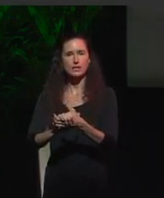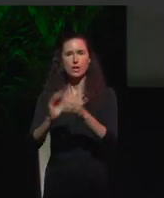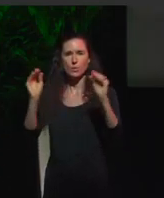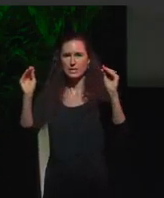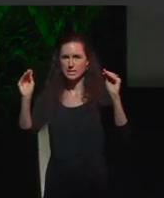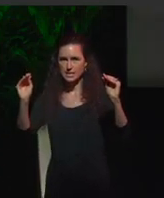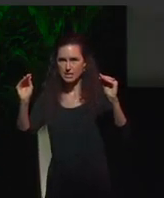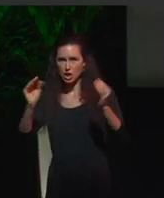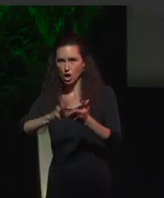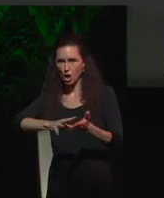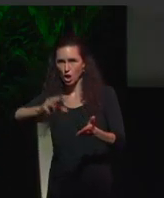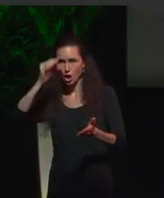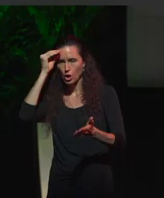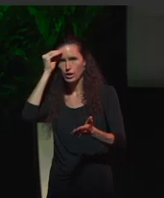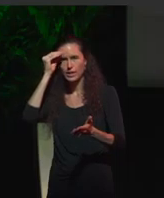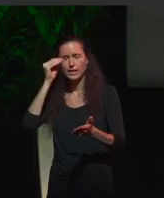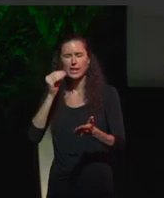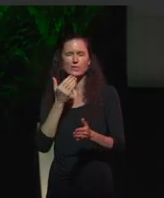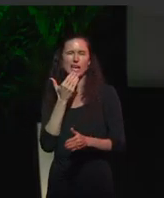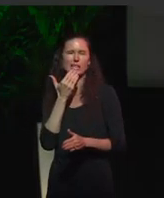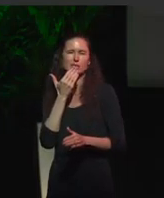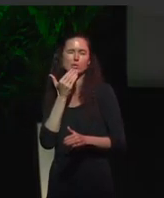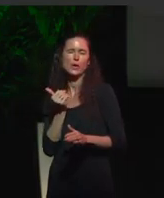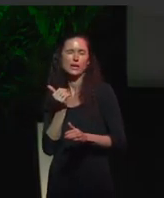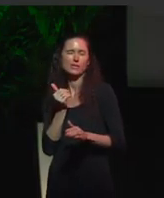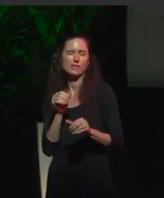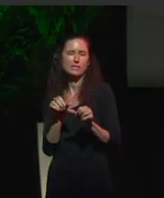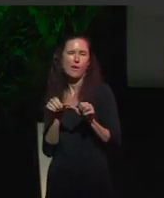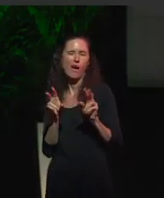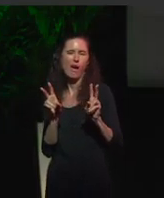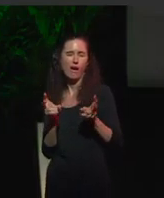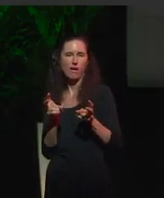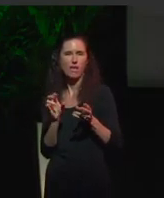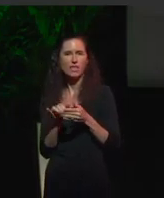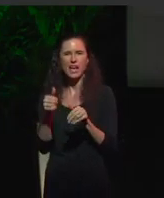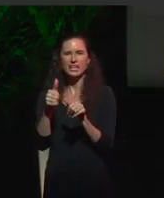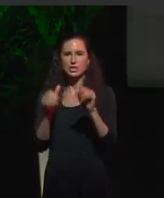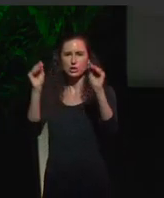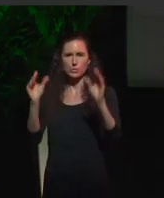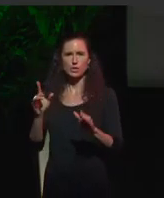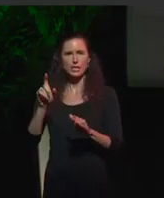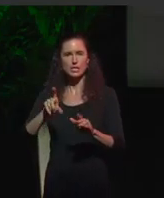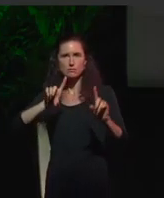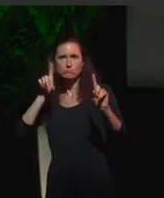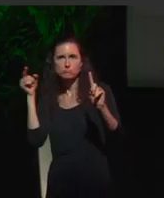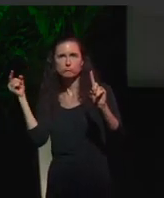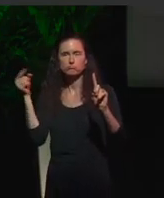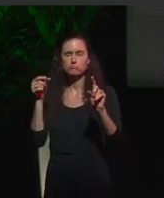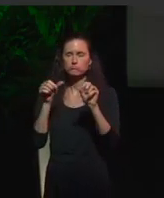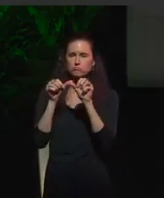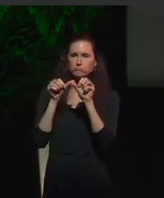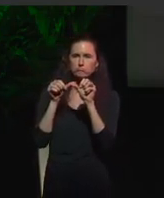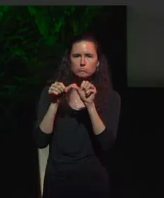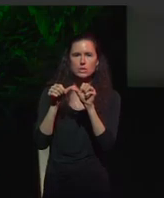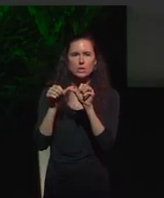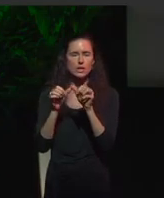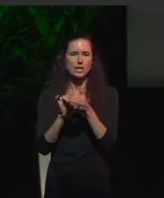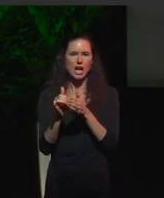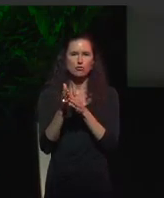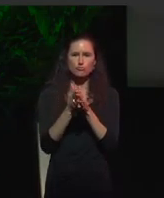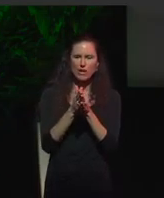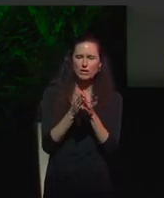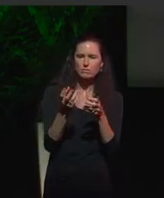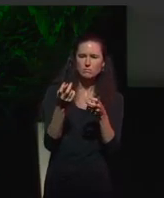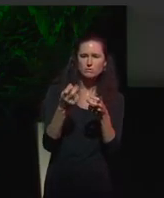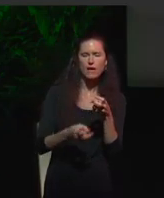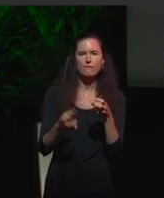teaching and learning, there is a sweet spot that every instructor should aim for, where uncompromising rigor overlaps with engaging